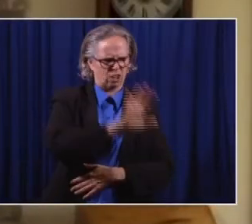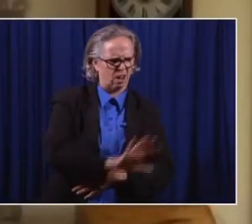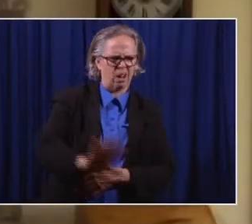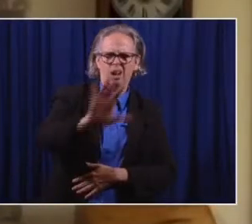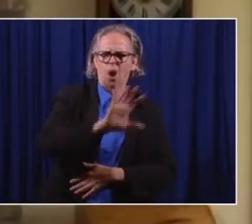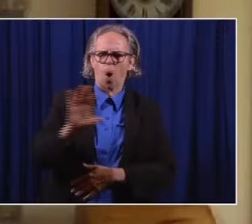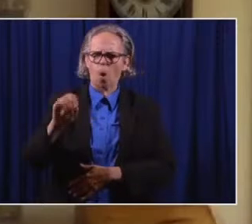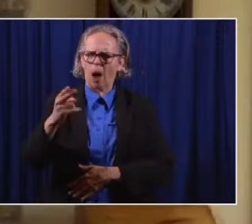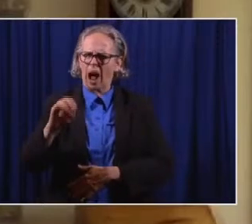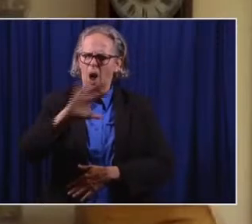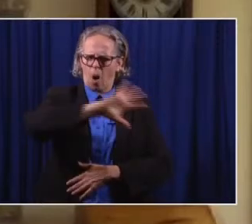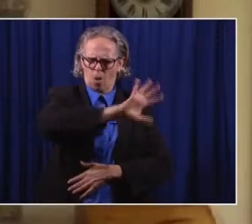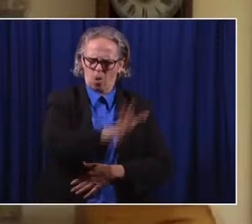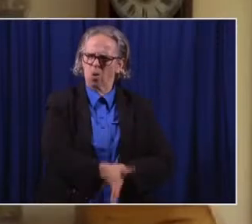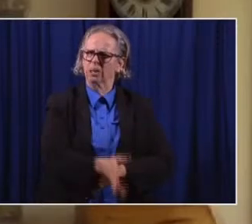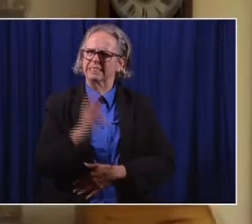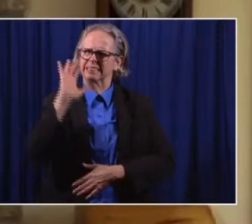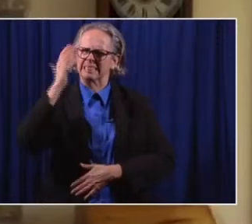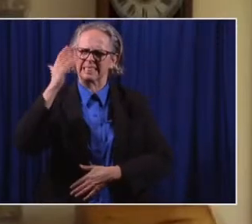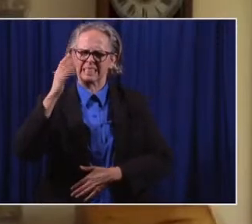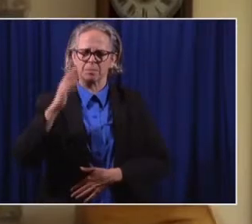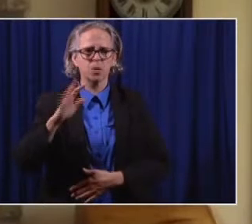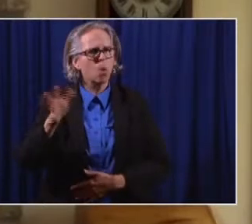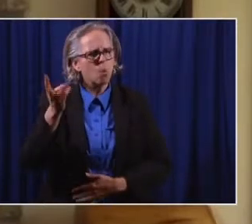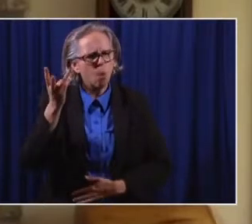counties where the positivity